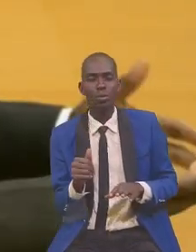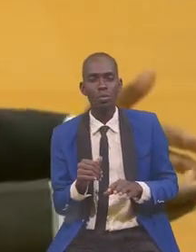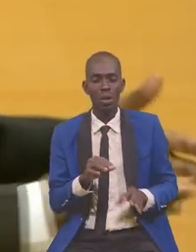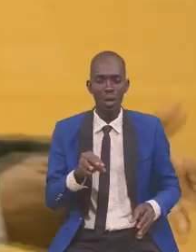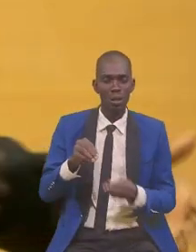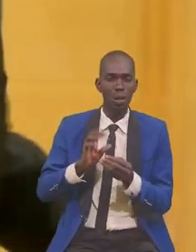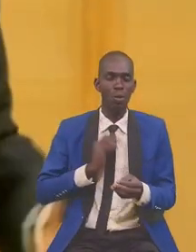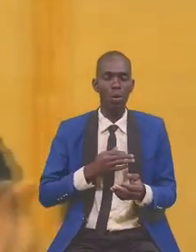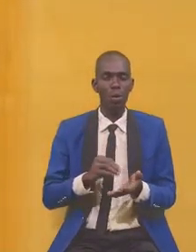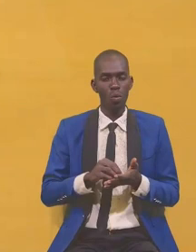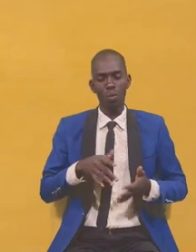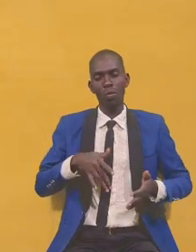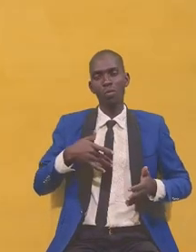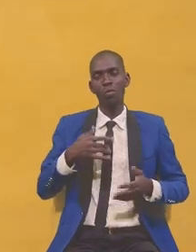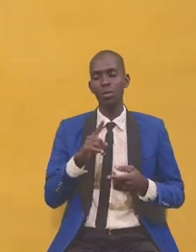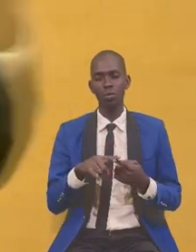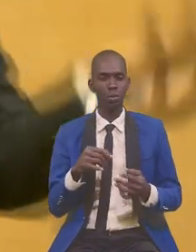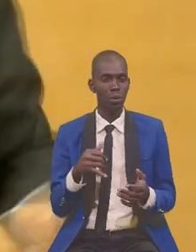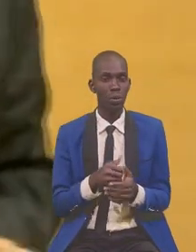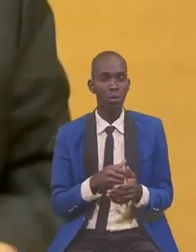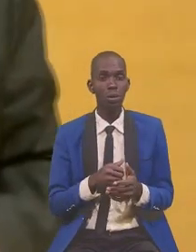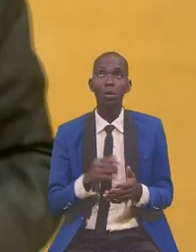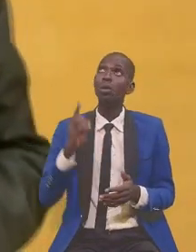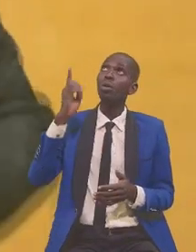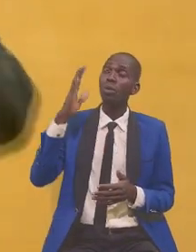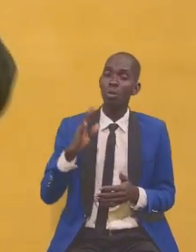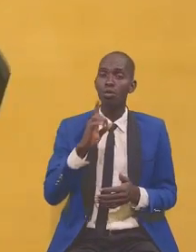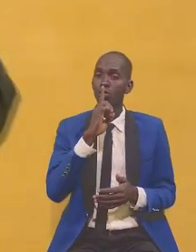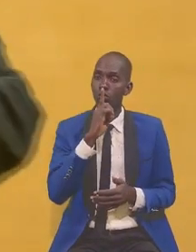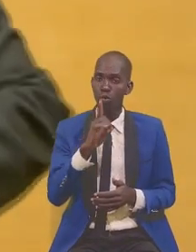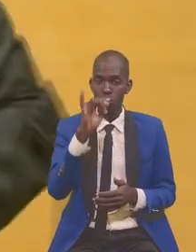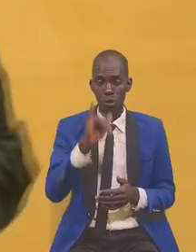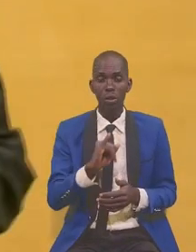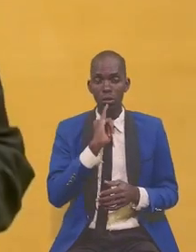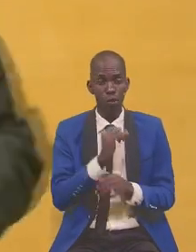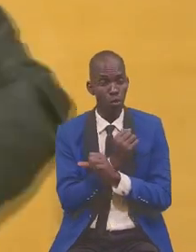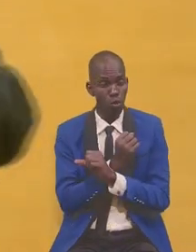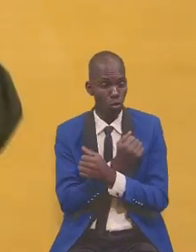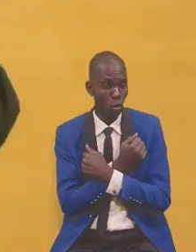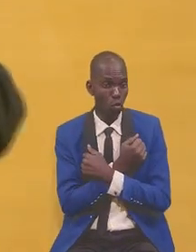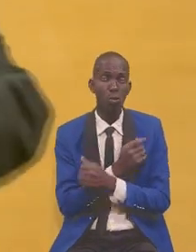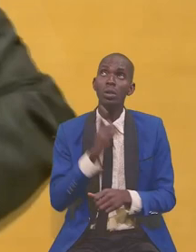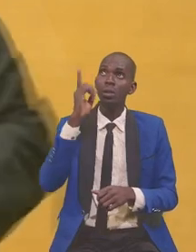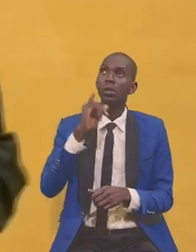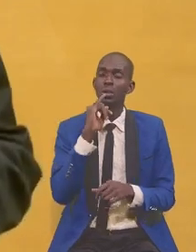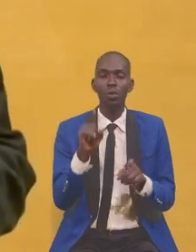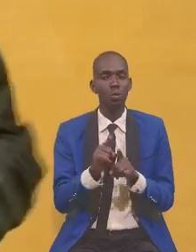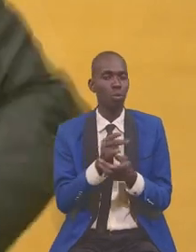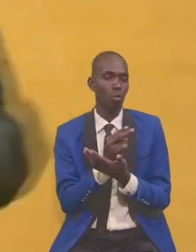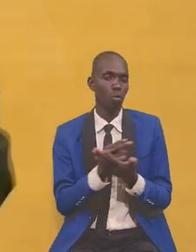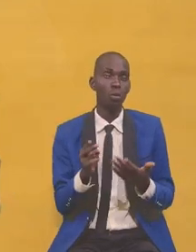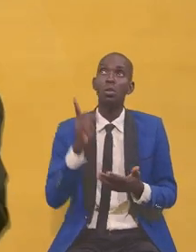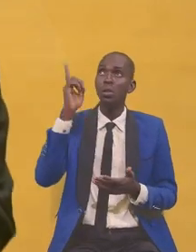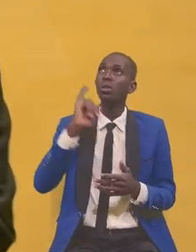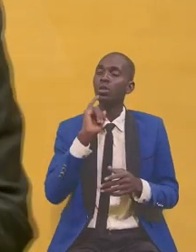there, and preaching to them. God is love. God is also holy. God is also a judge.